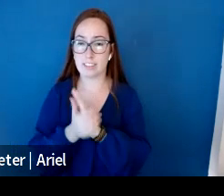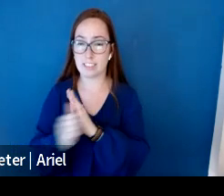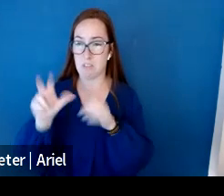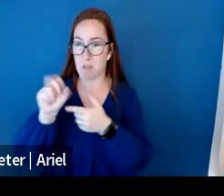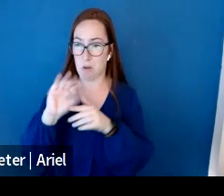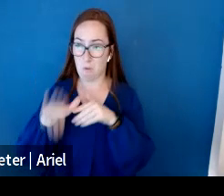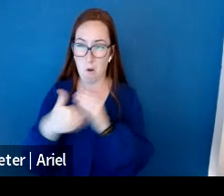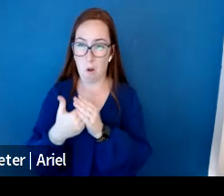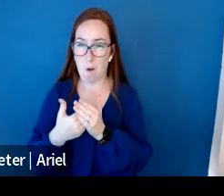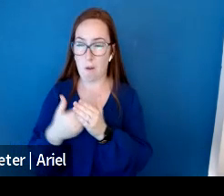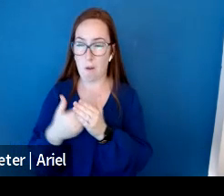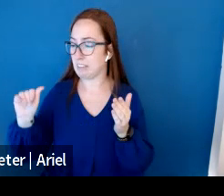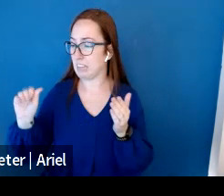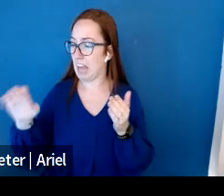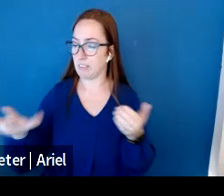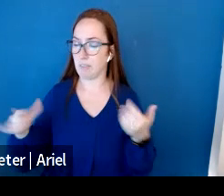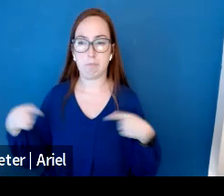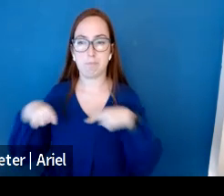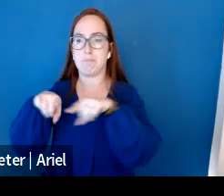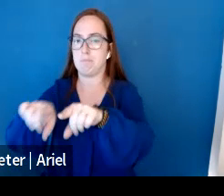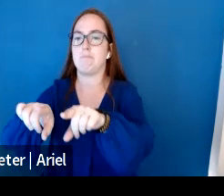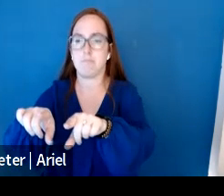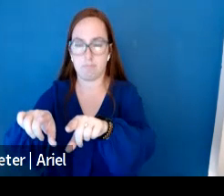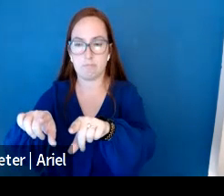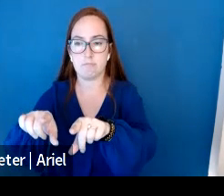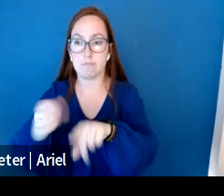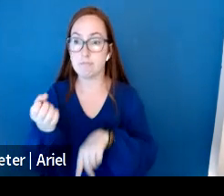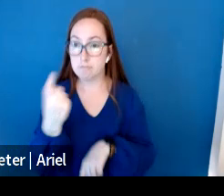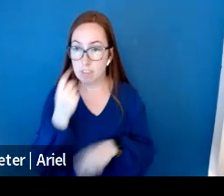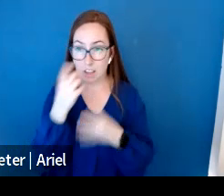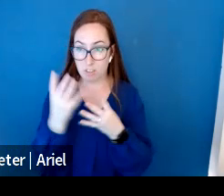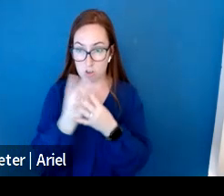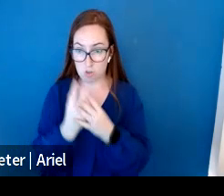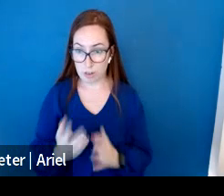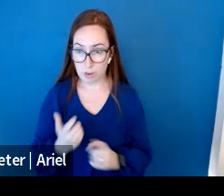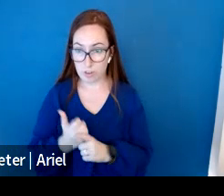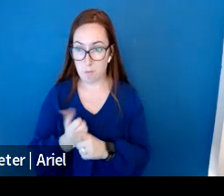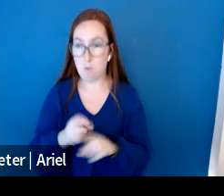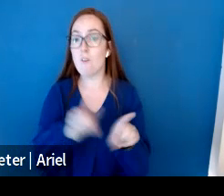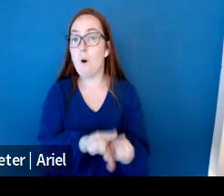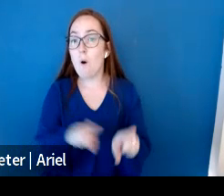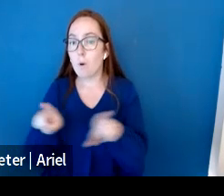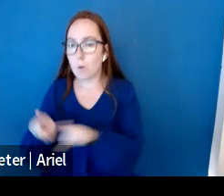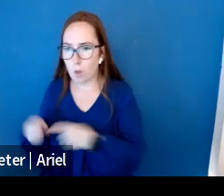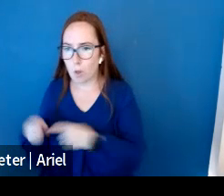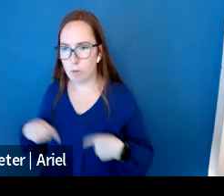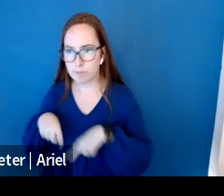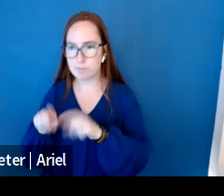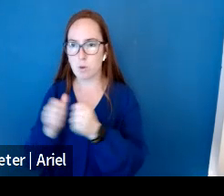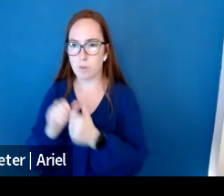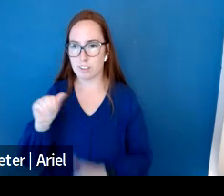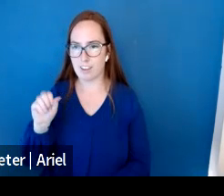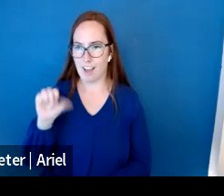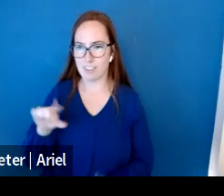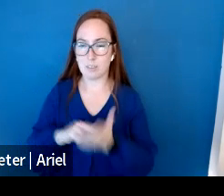to the CASEL core competencies. And since the screener is aligned to the CASEL core competencies, the information from